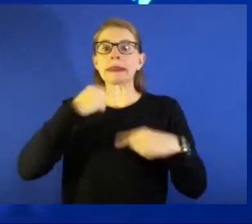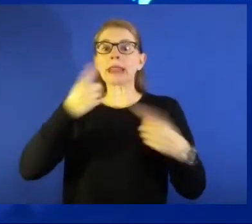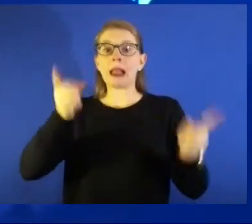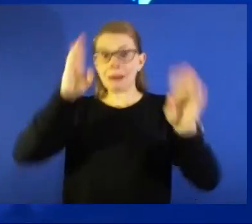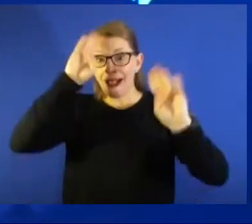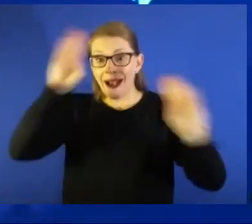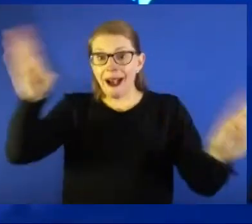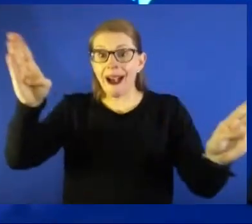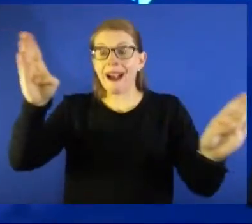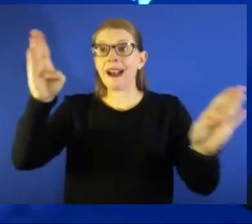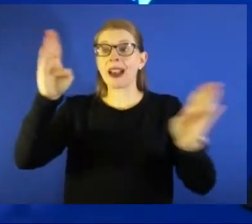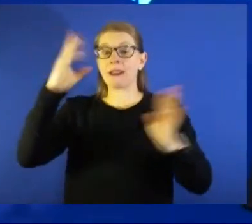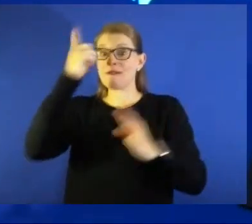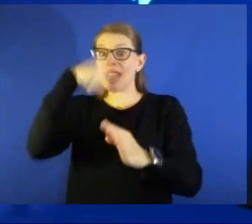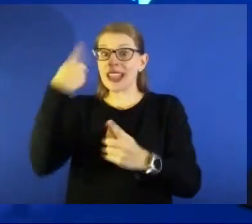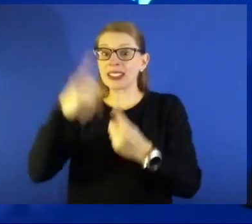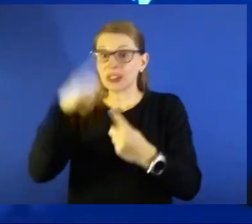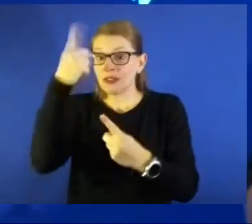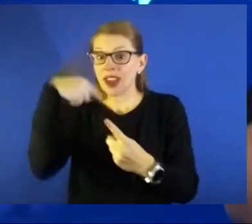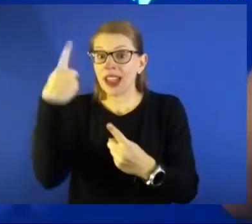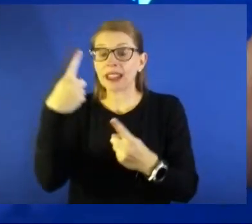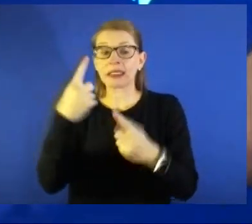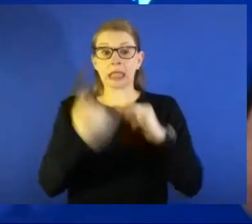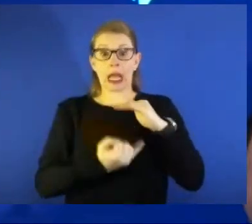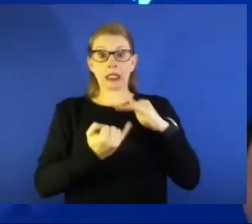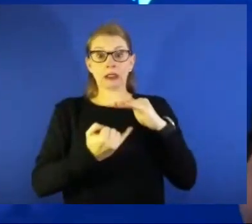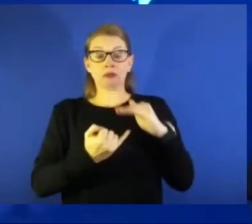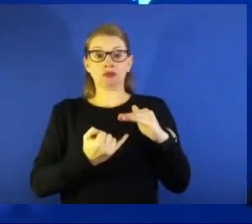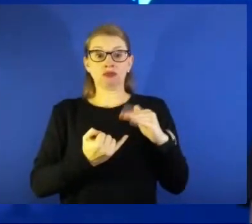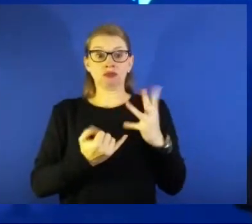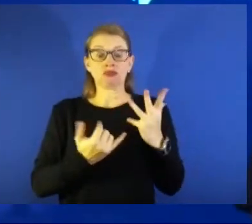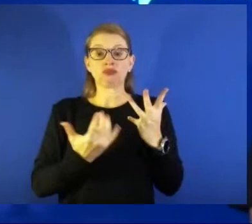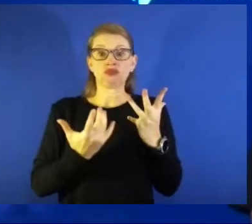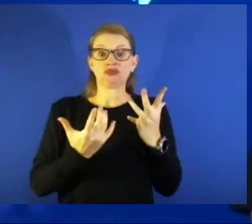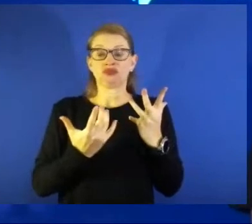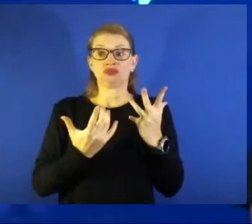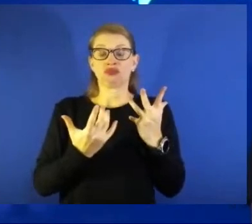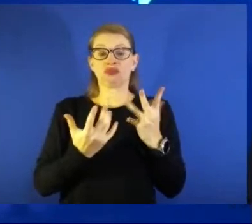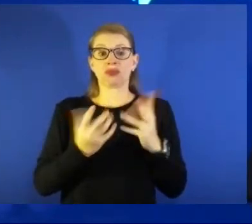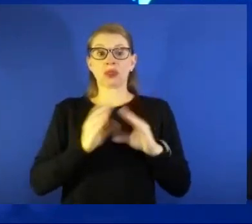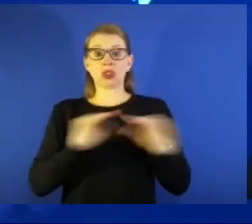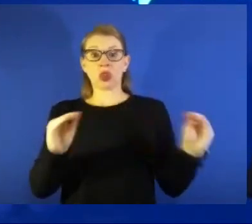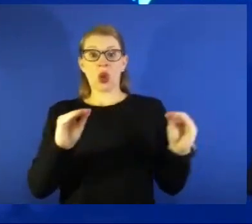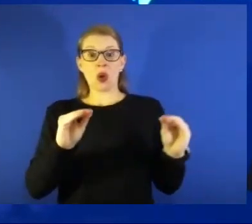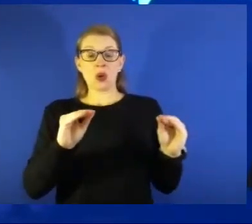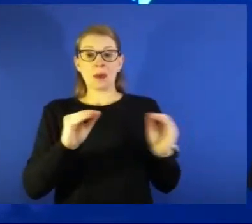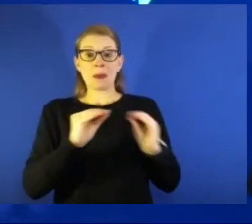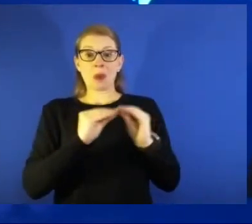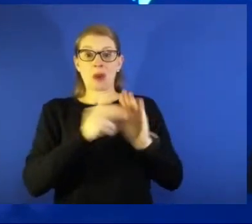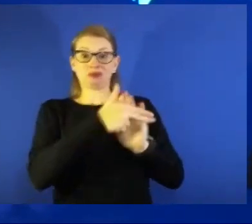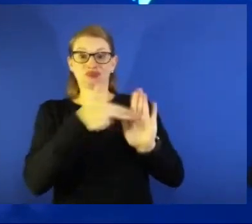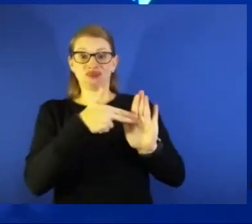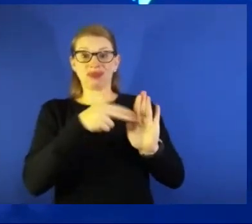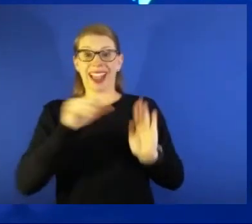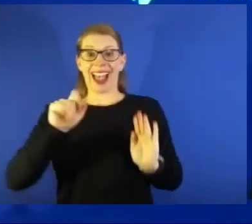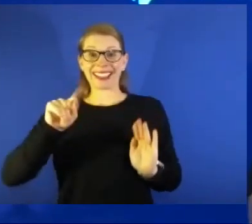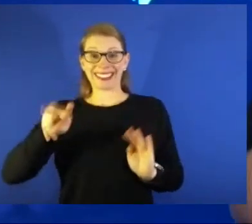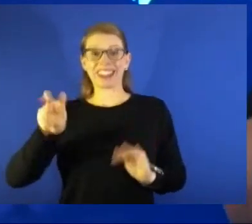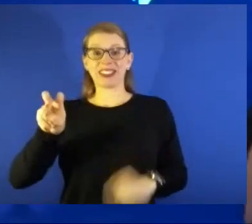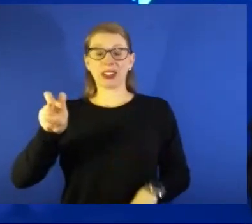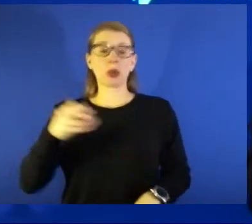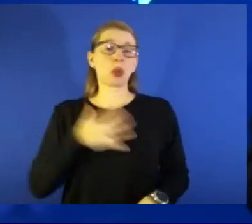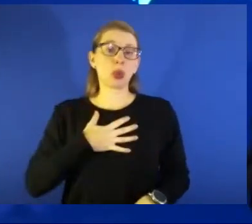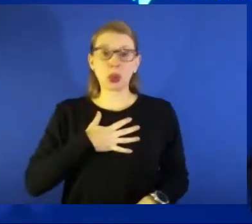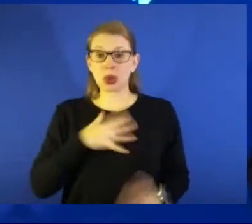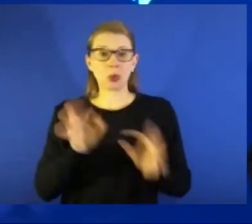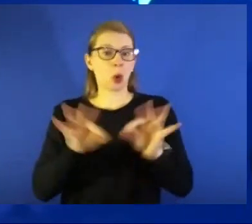first time, when isolation restrictions are pulled down, when this patient's no longer active, it makes it worth it. You have to trial through